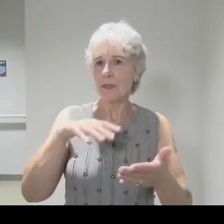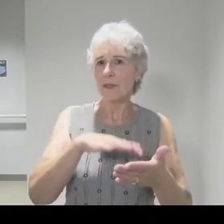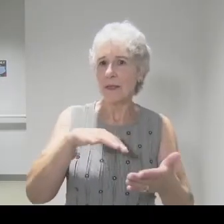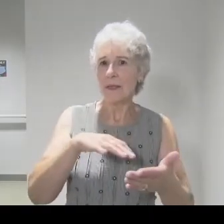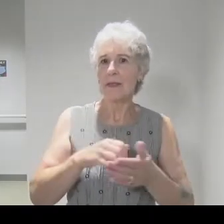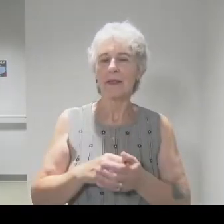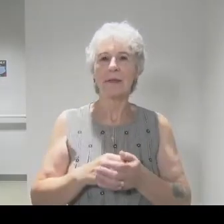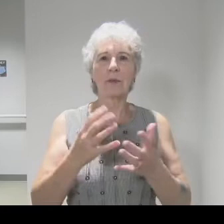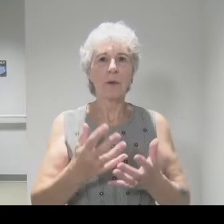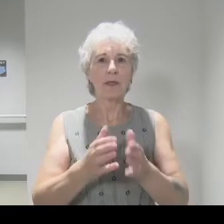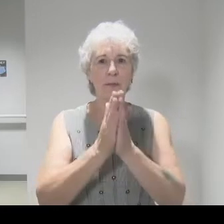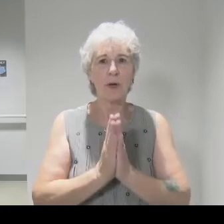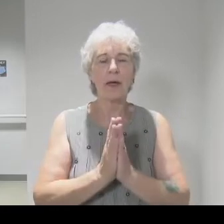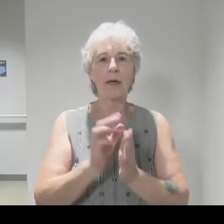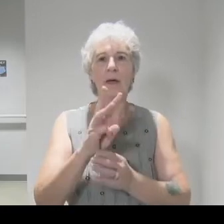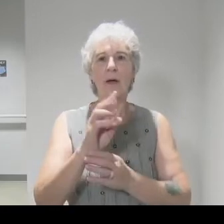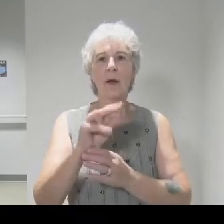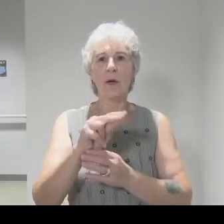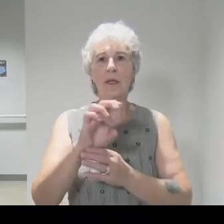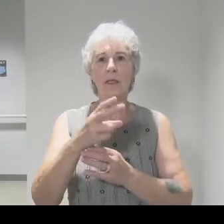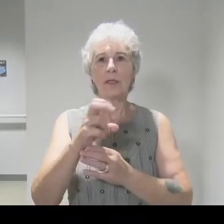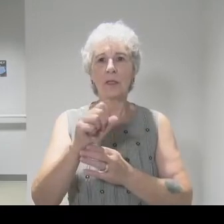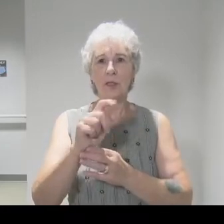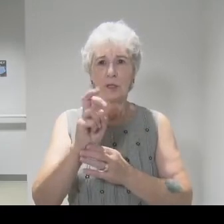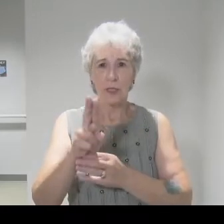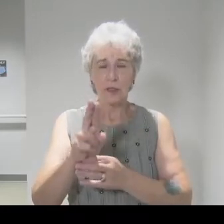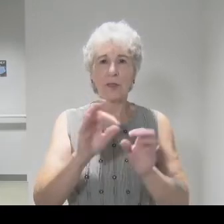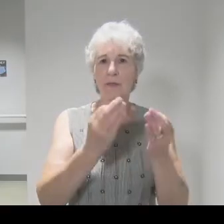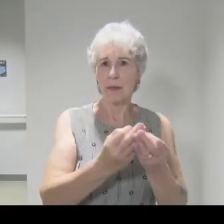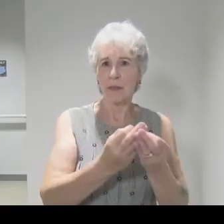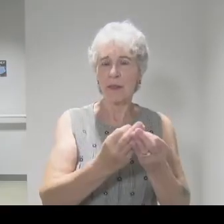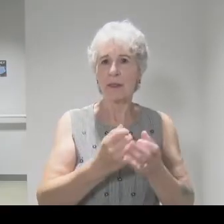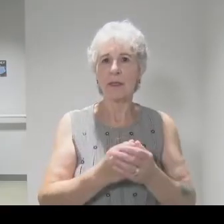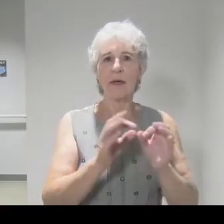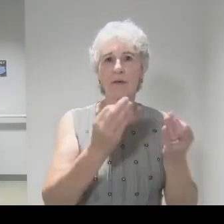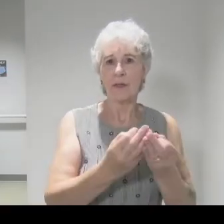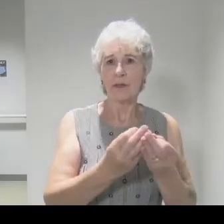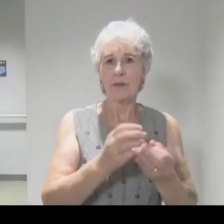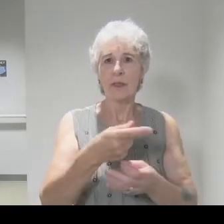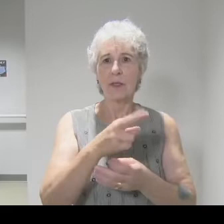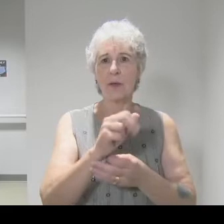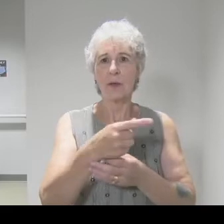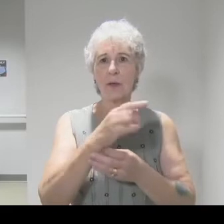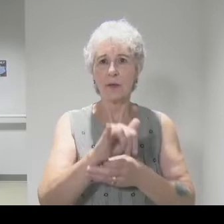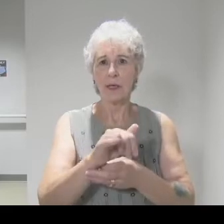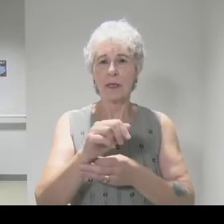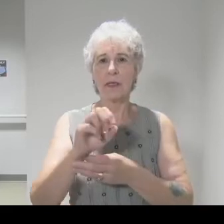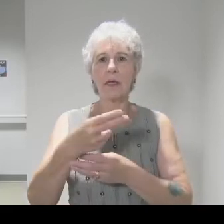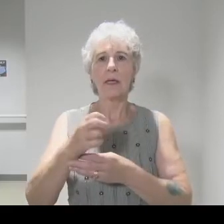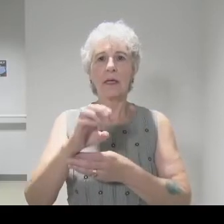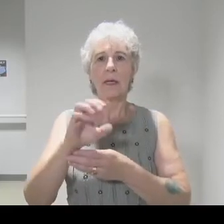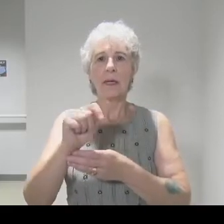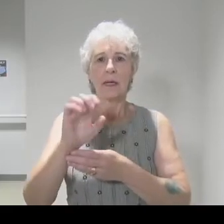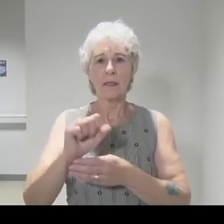God, we want to pray for the Winchester family, for the family of Greggy Hecht, who passed away recently, Lord. Please be